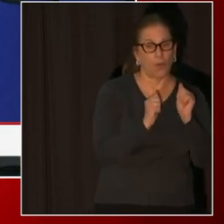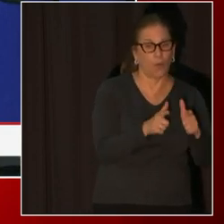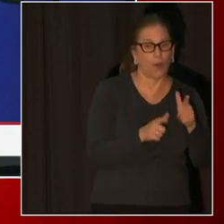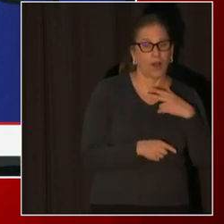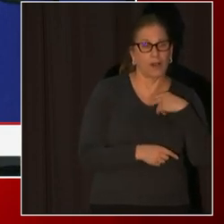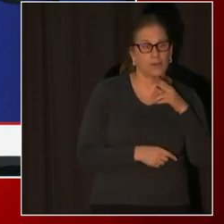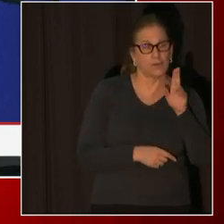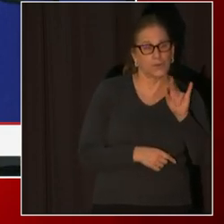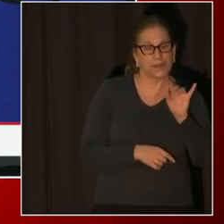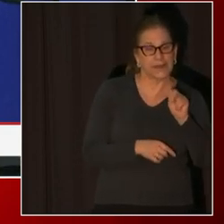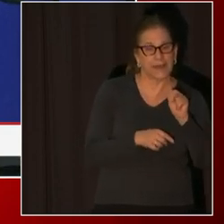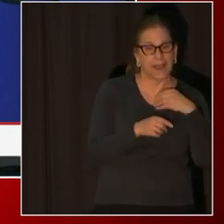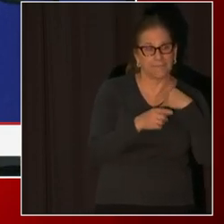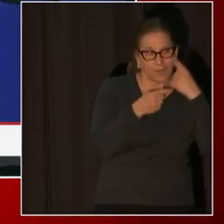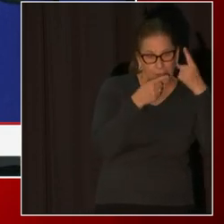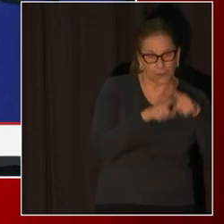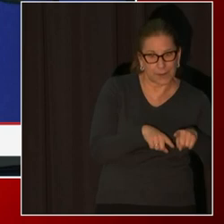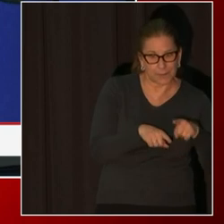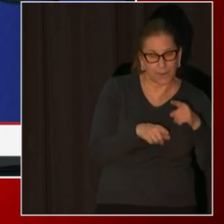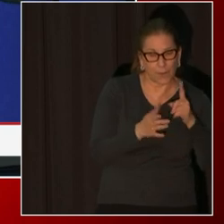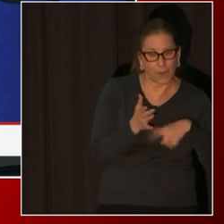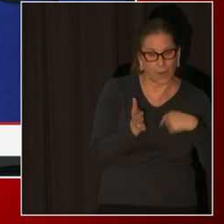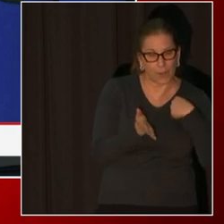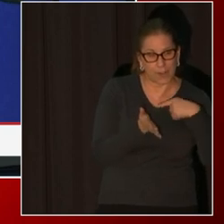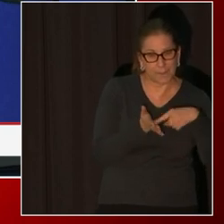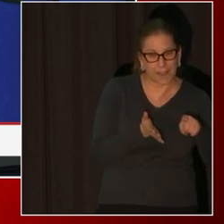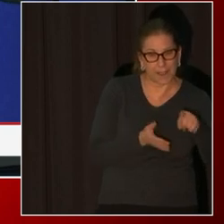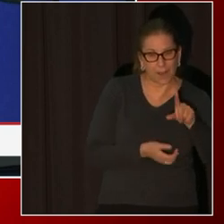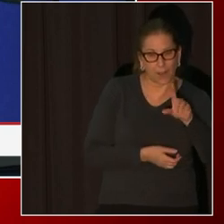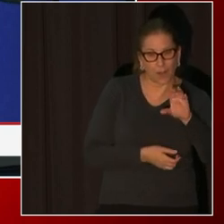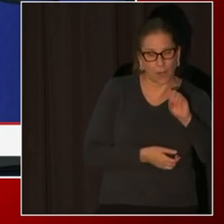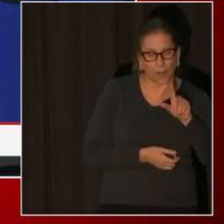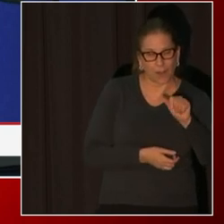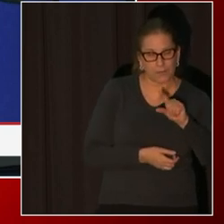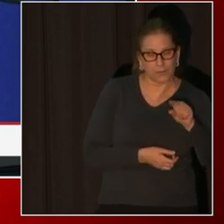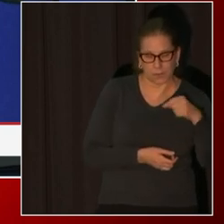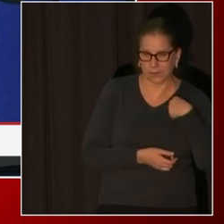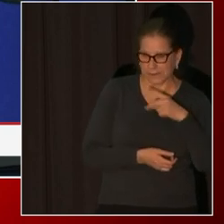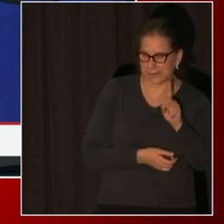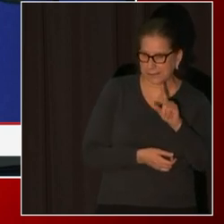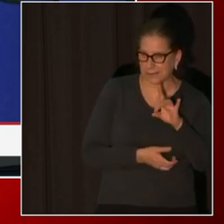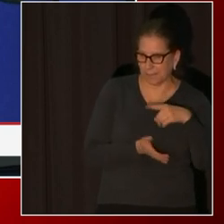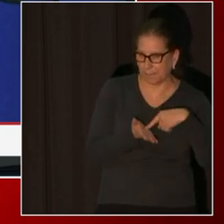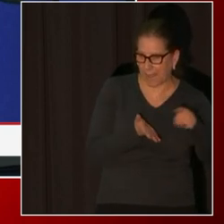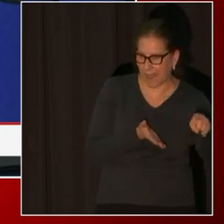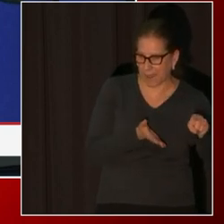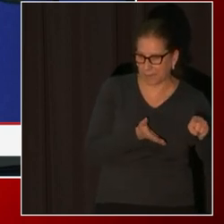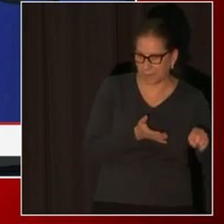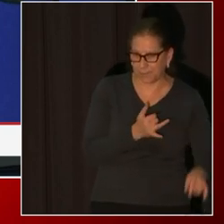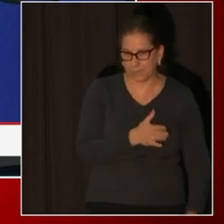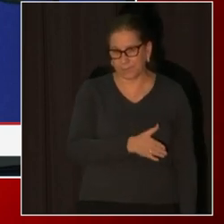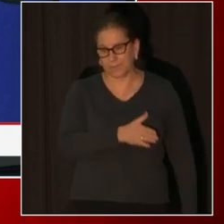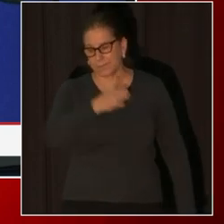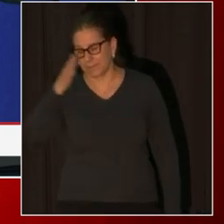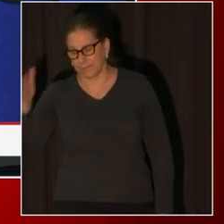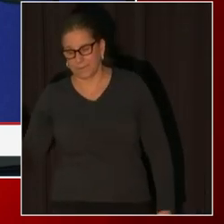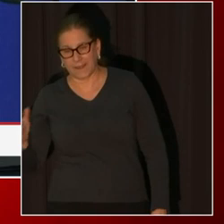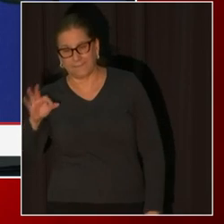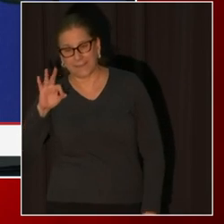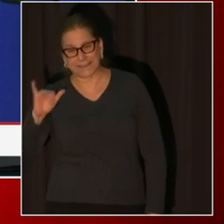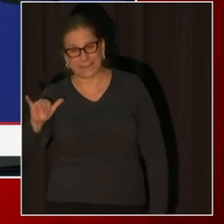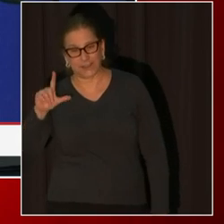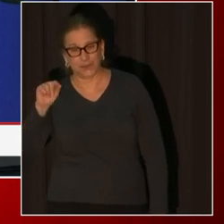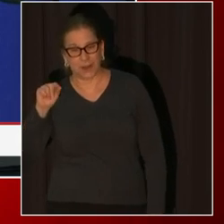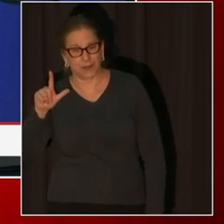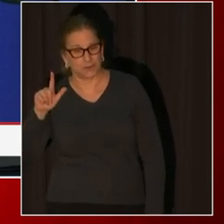a COLA in 20, we will pay that. In fiscal year 2021, those COLAs that have been